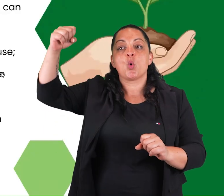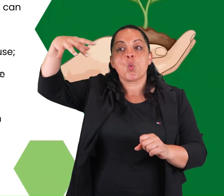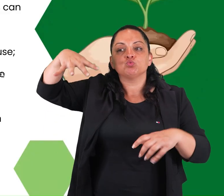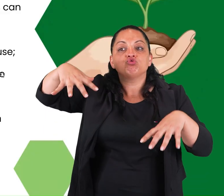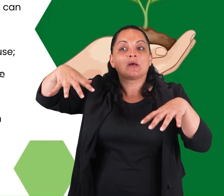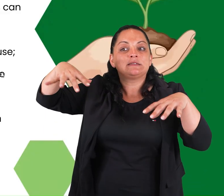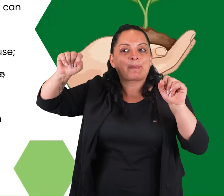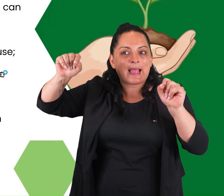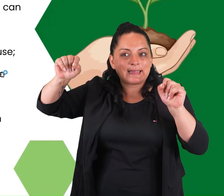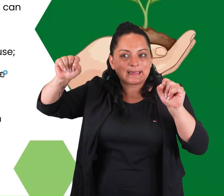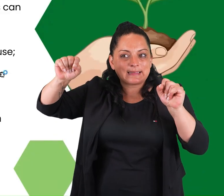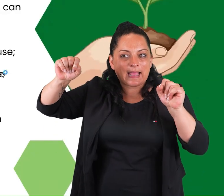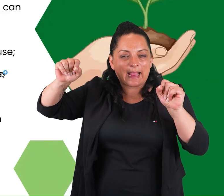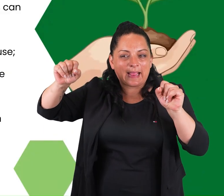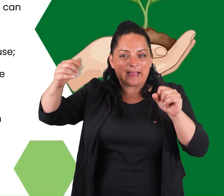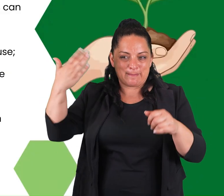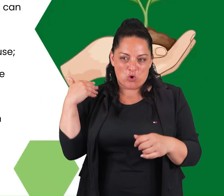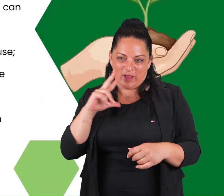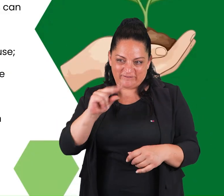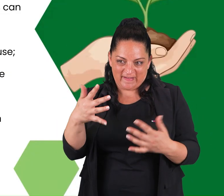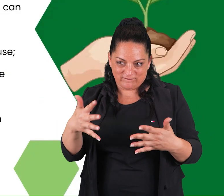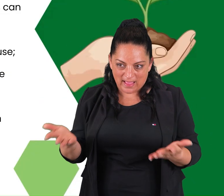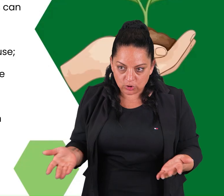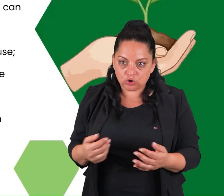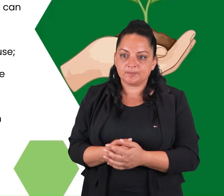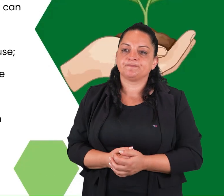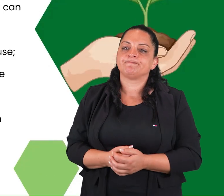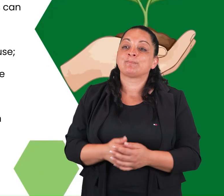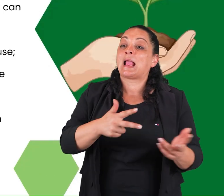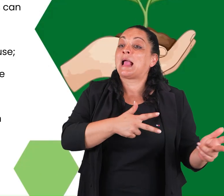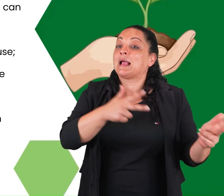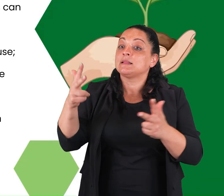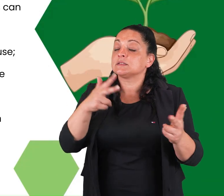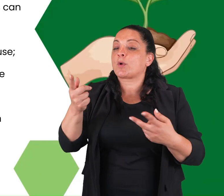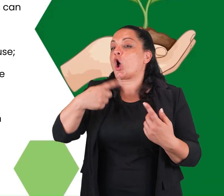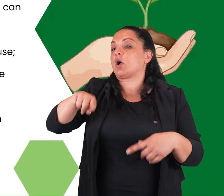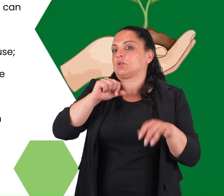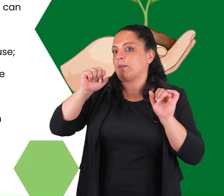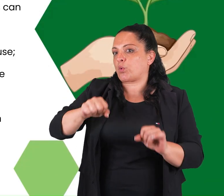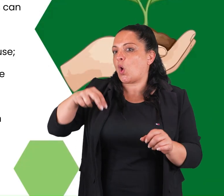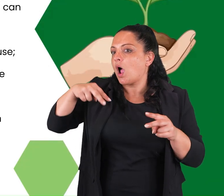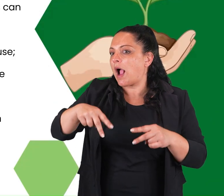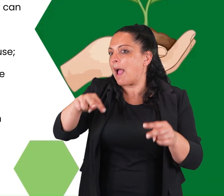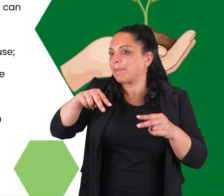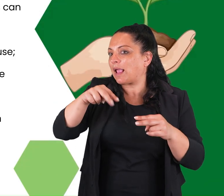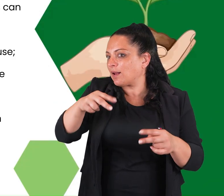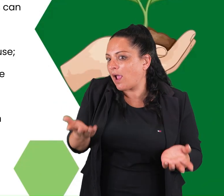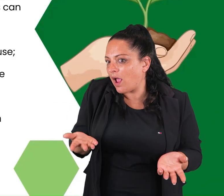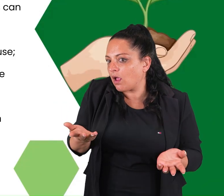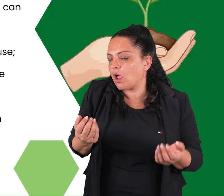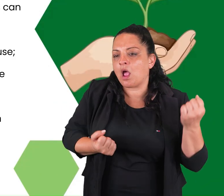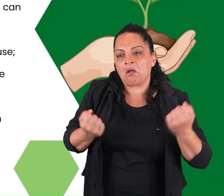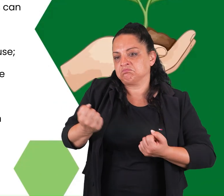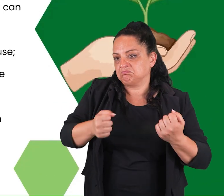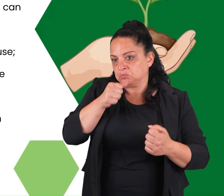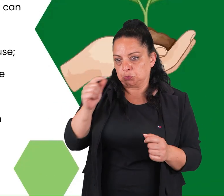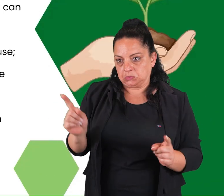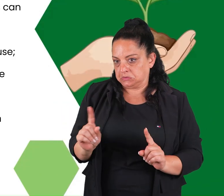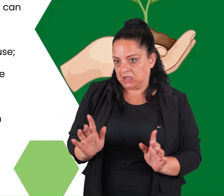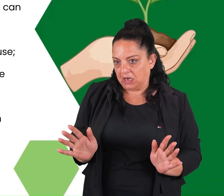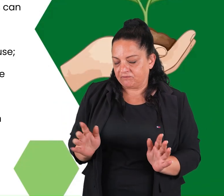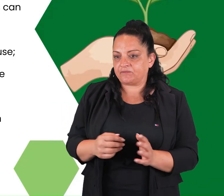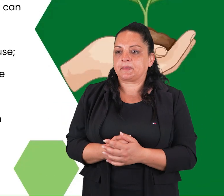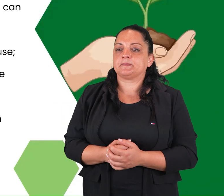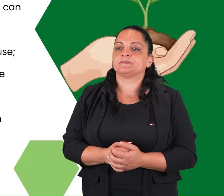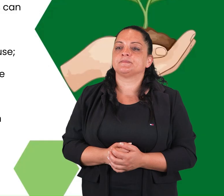can turn off lights, as we mentioned before. About transport, we can walk rather than taking a car to